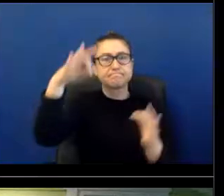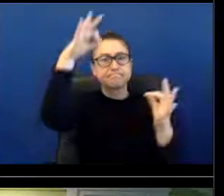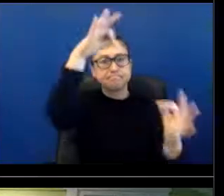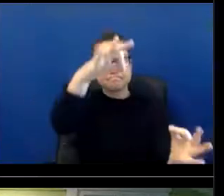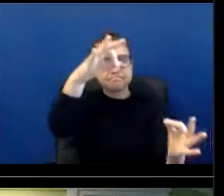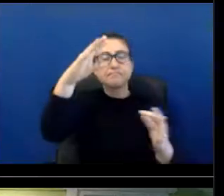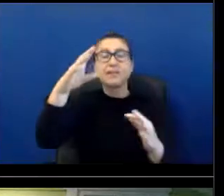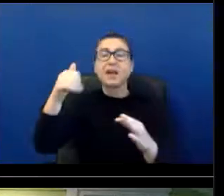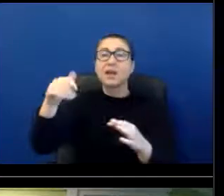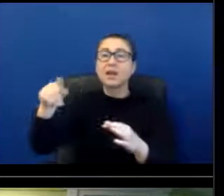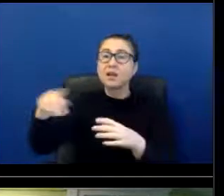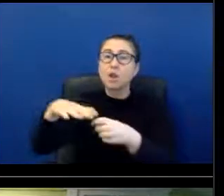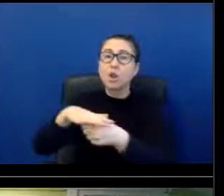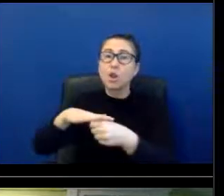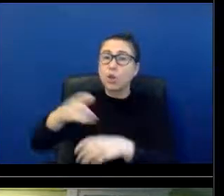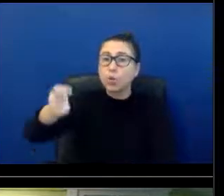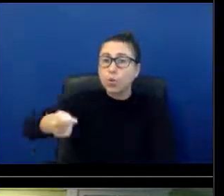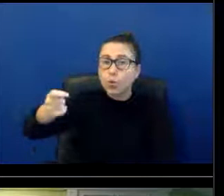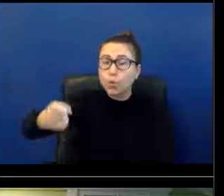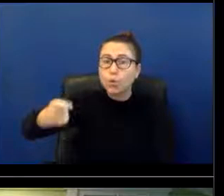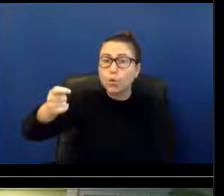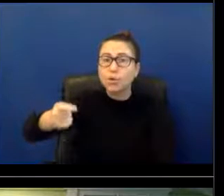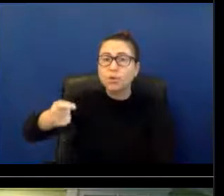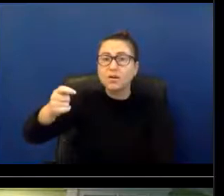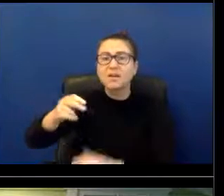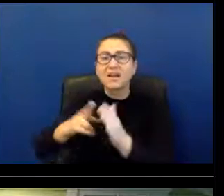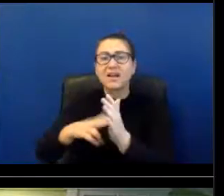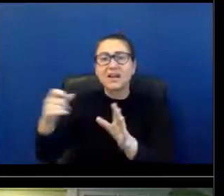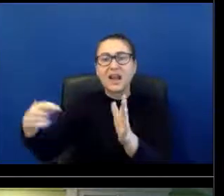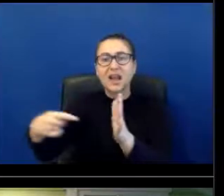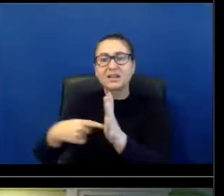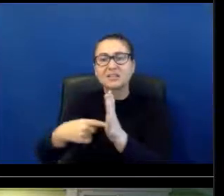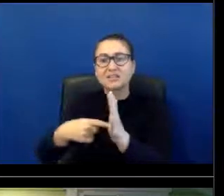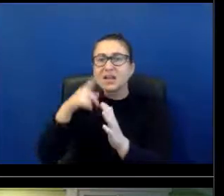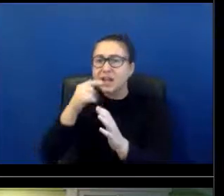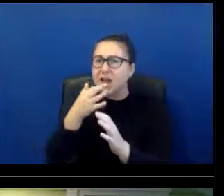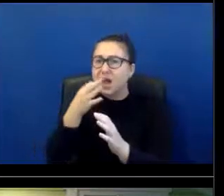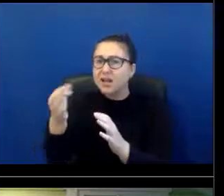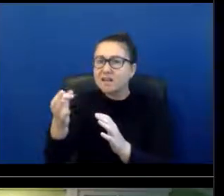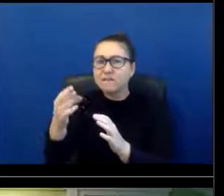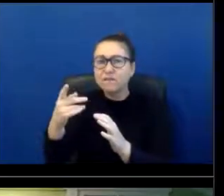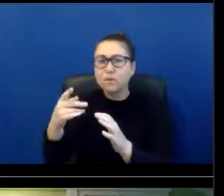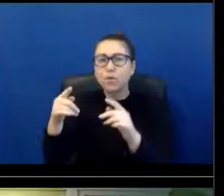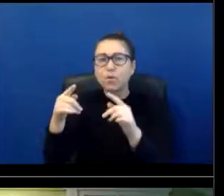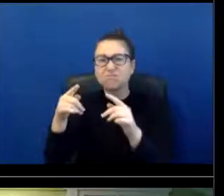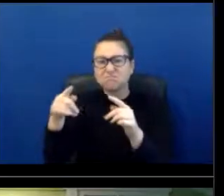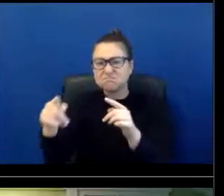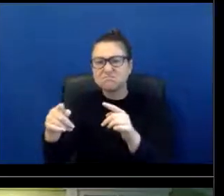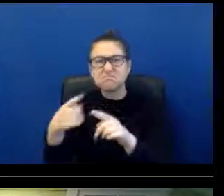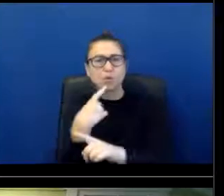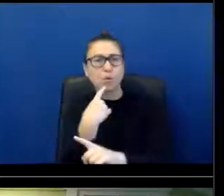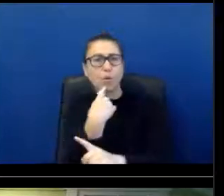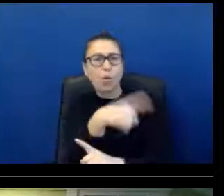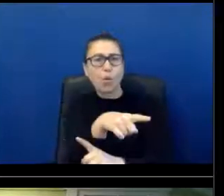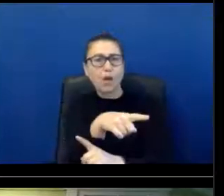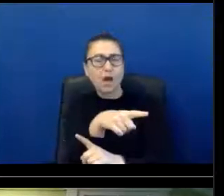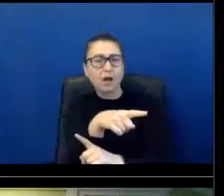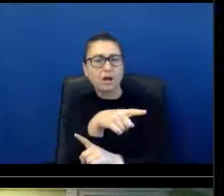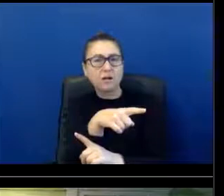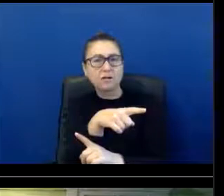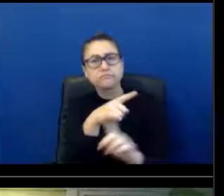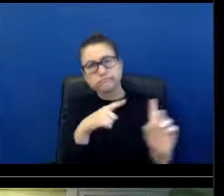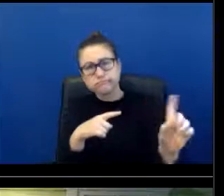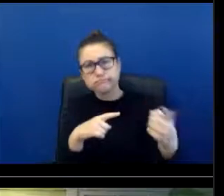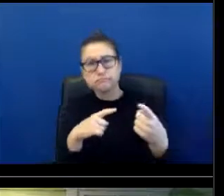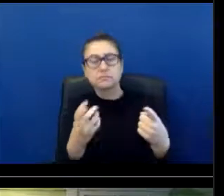order in the local court or NCAT. So that's more information that was on the guided